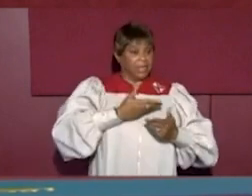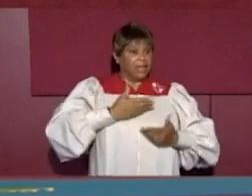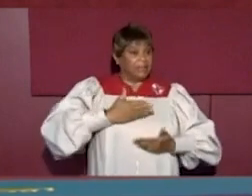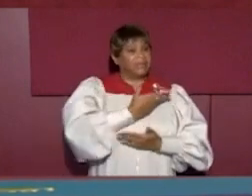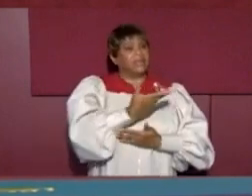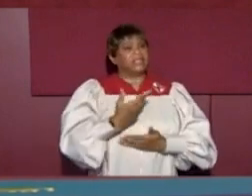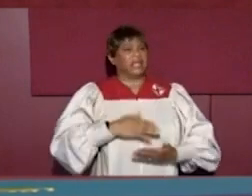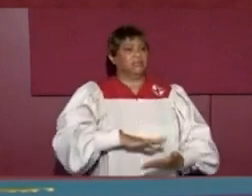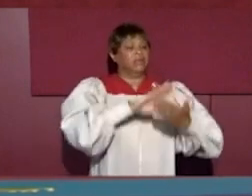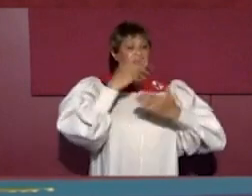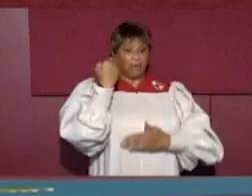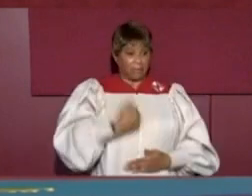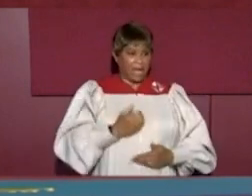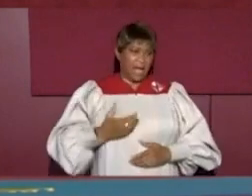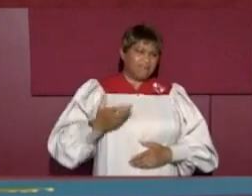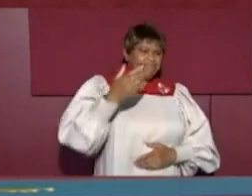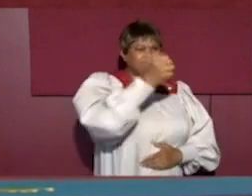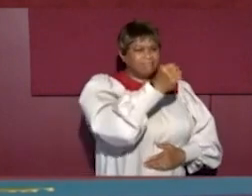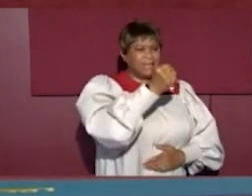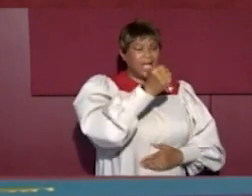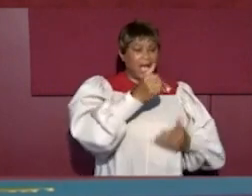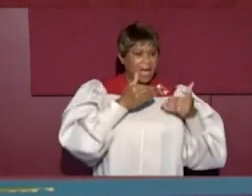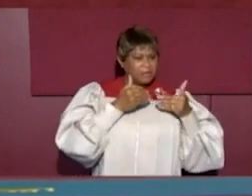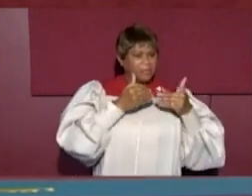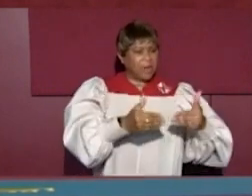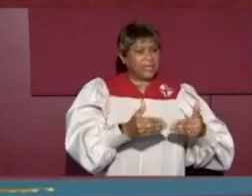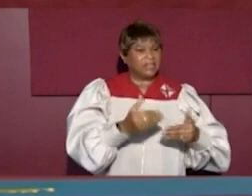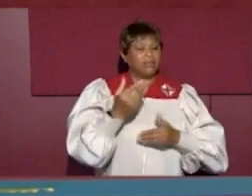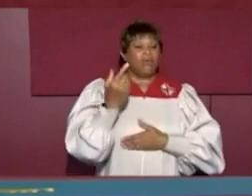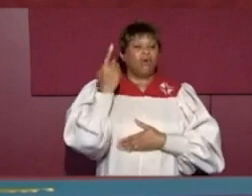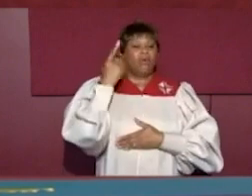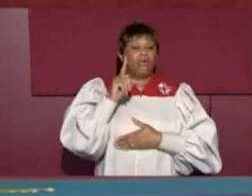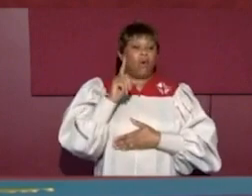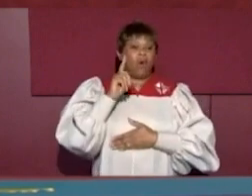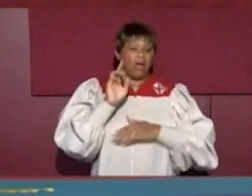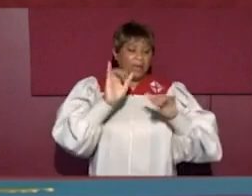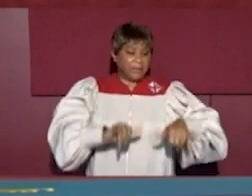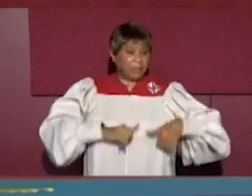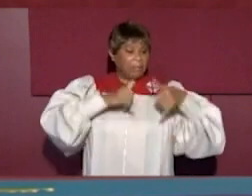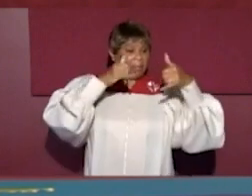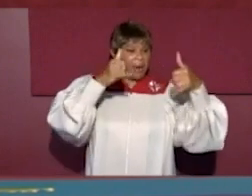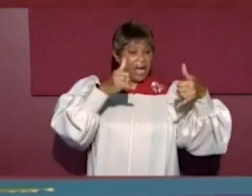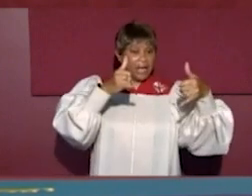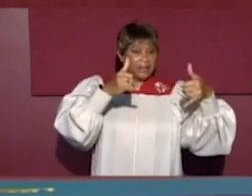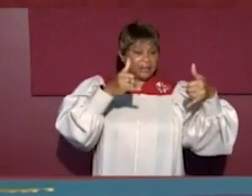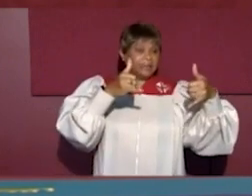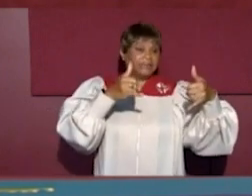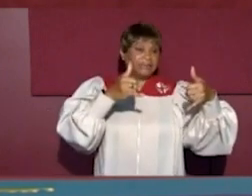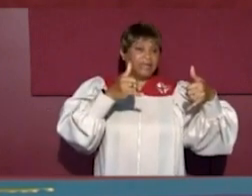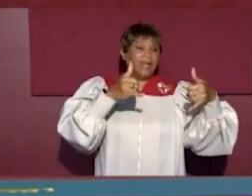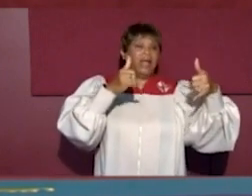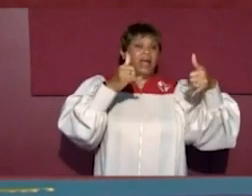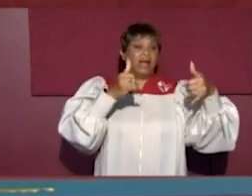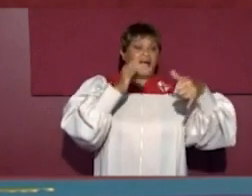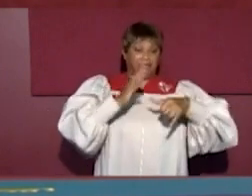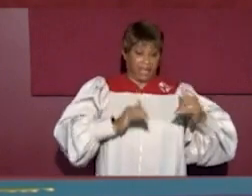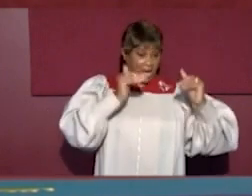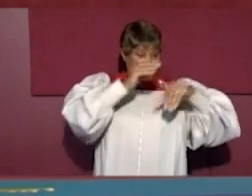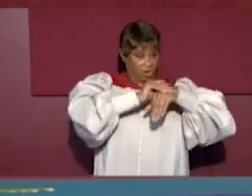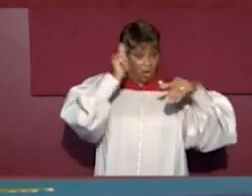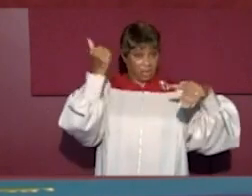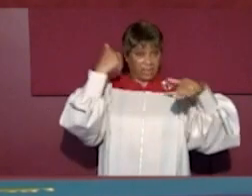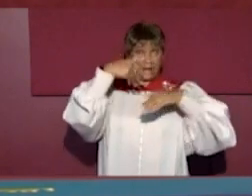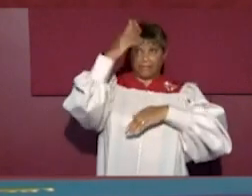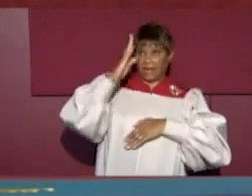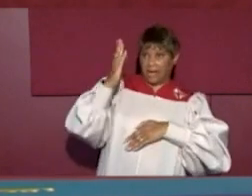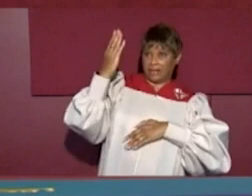things which are before, I press toward the mark of for the prize of the high calling